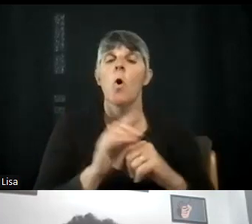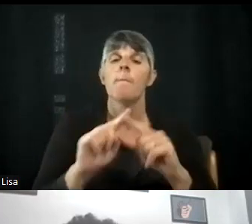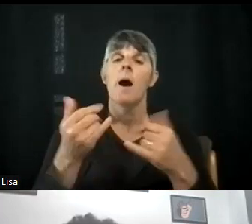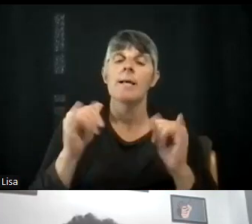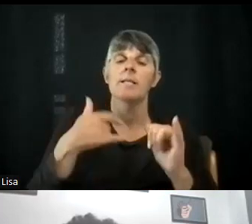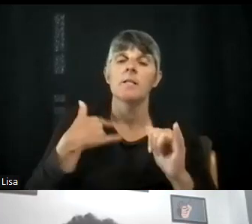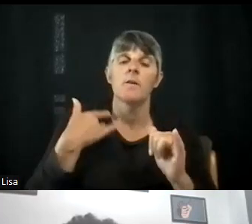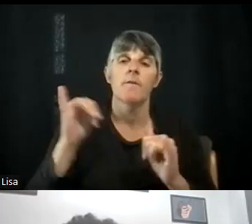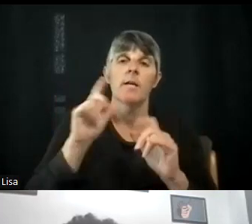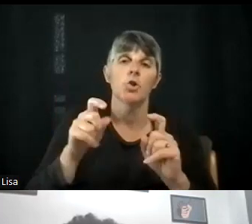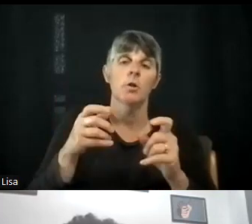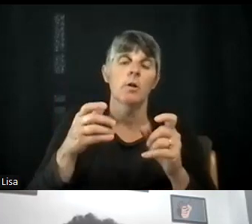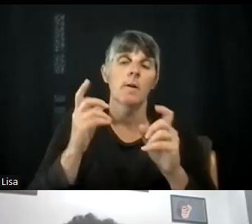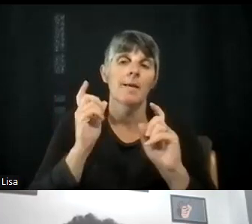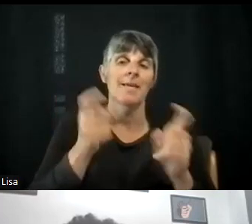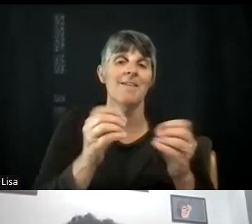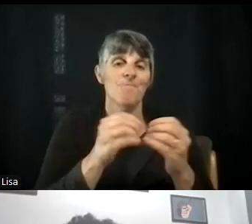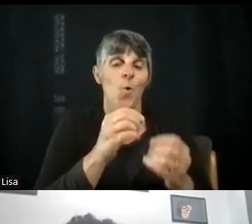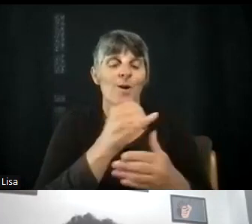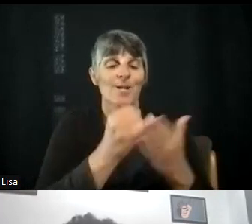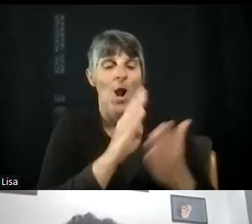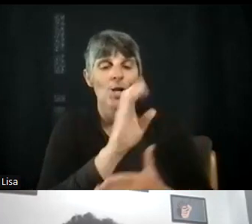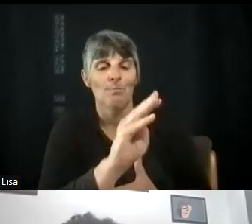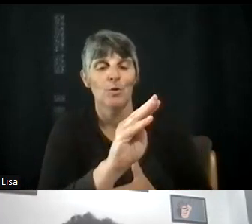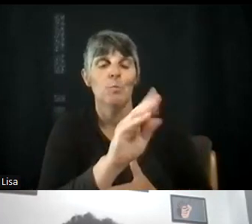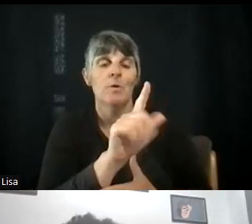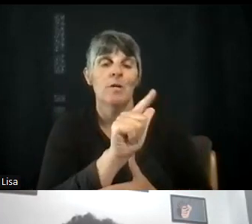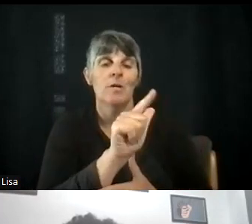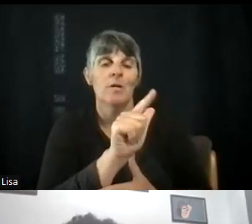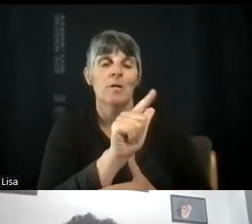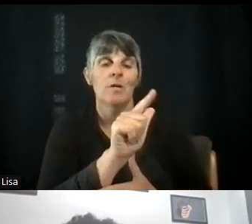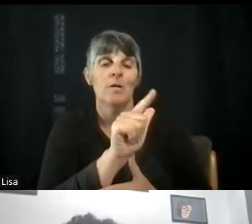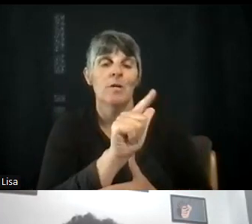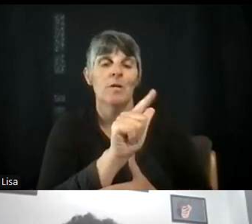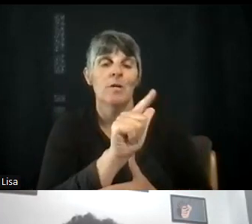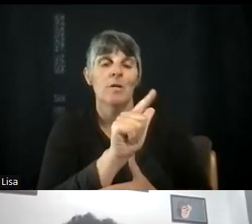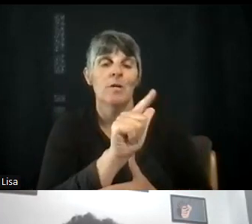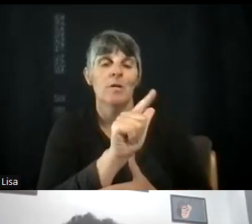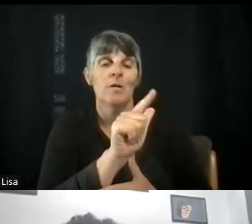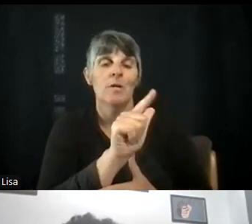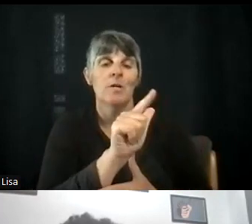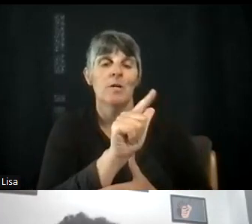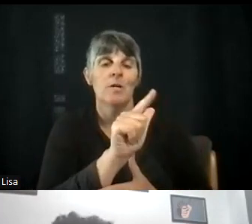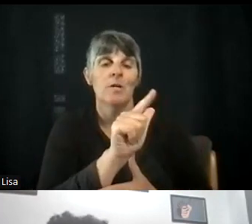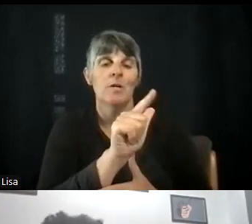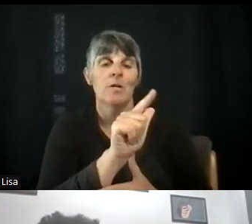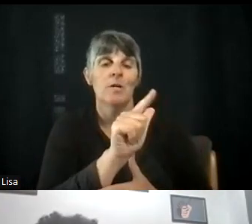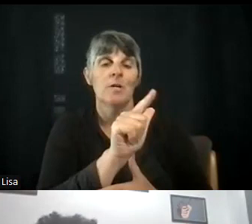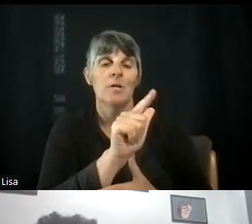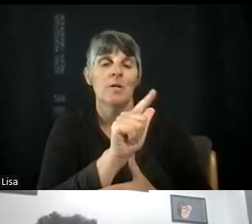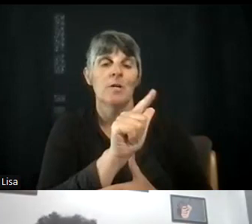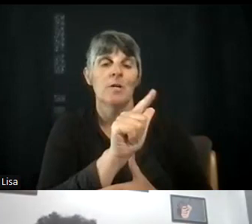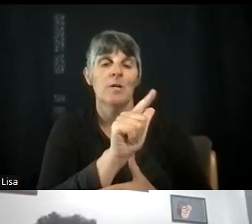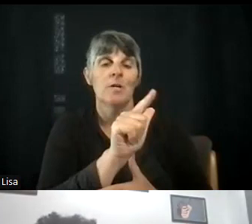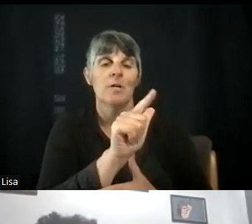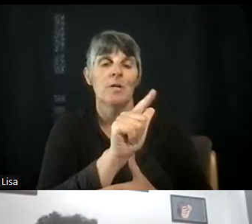feel like we should be giving more to Arts Bloom in the 24-25, and maybe just do less capital arts